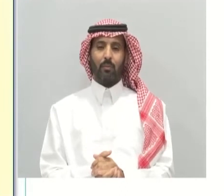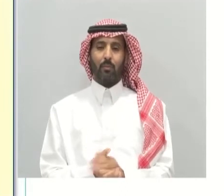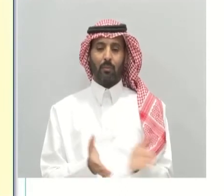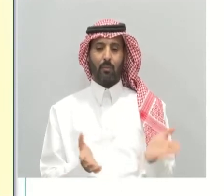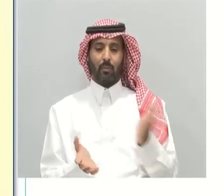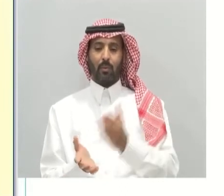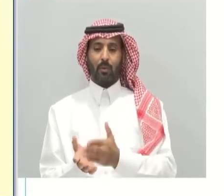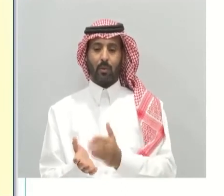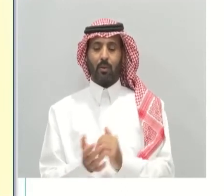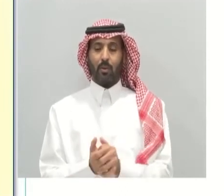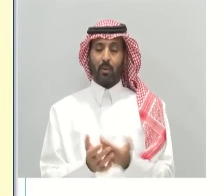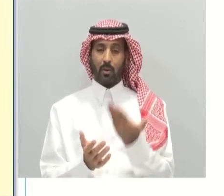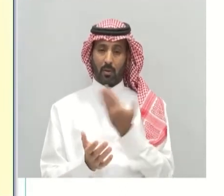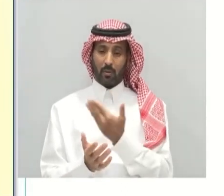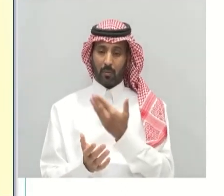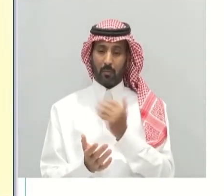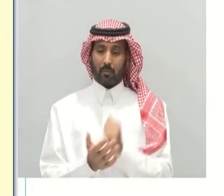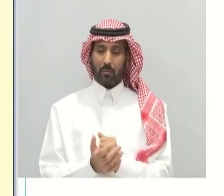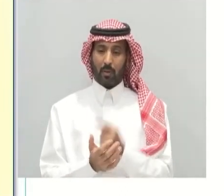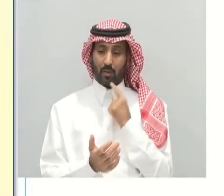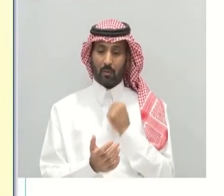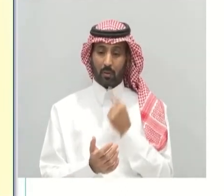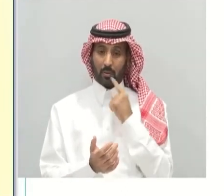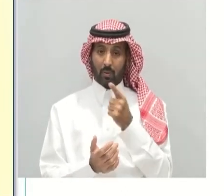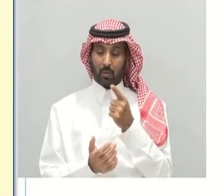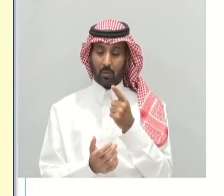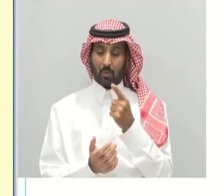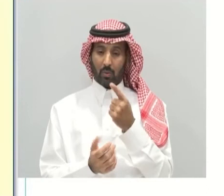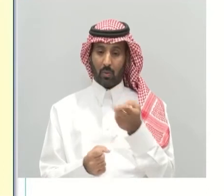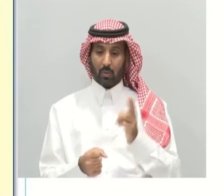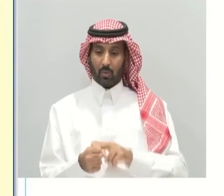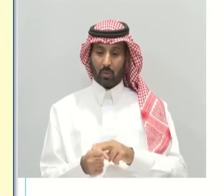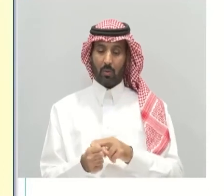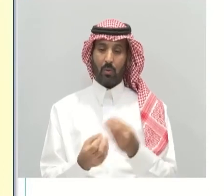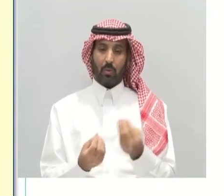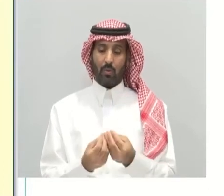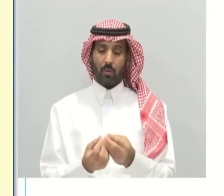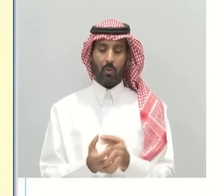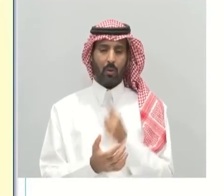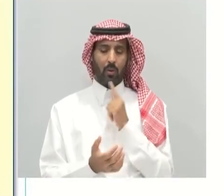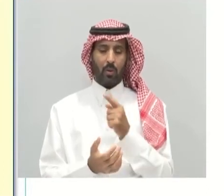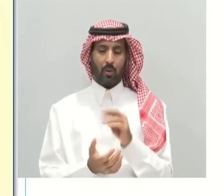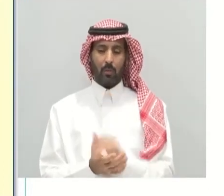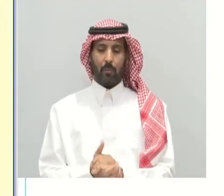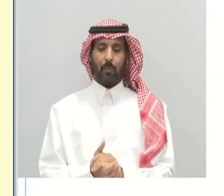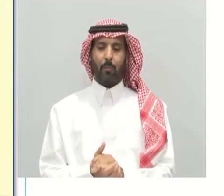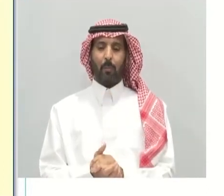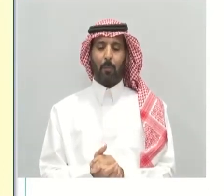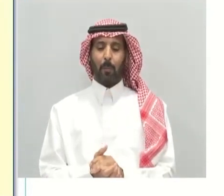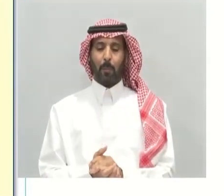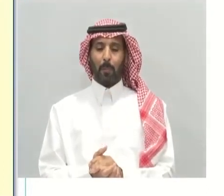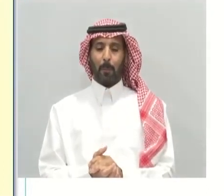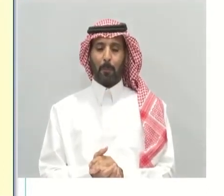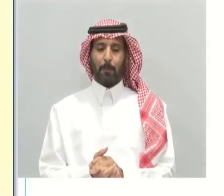after this, after reading them, I would like you to repeat after me when I read